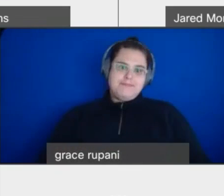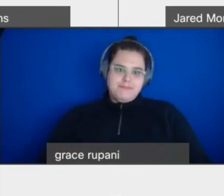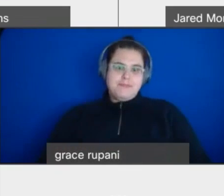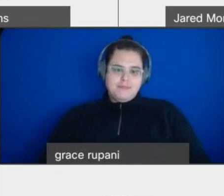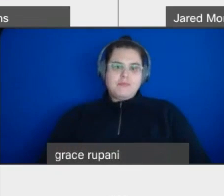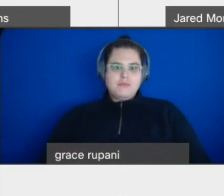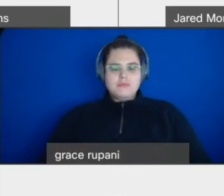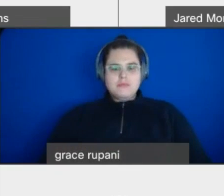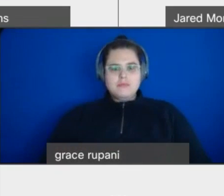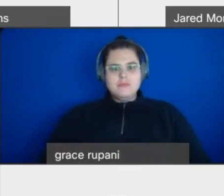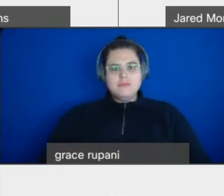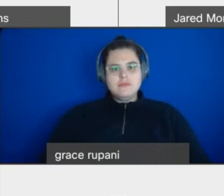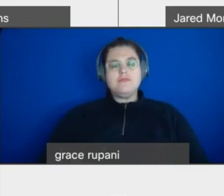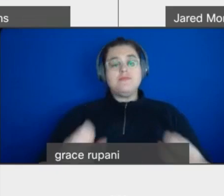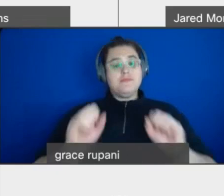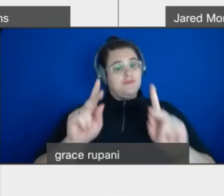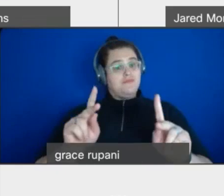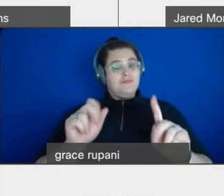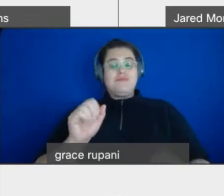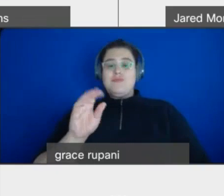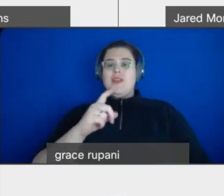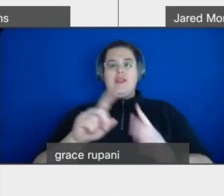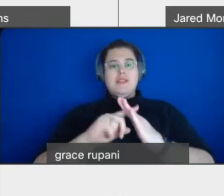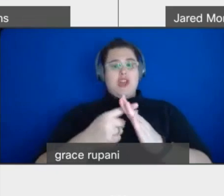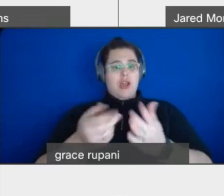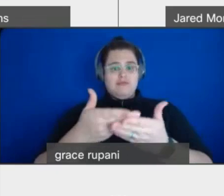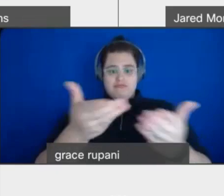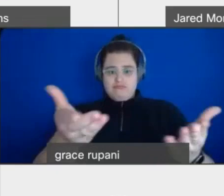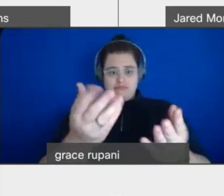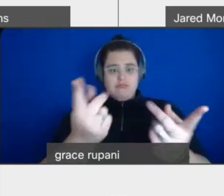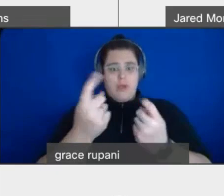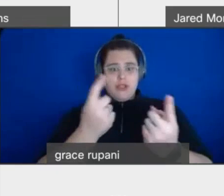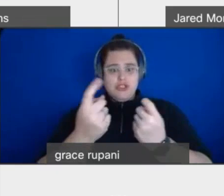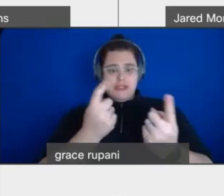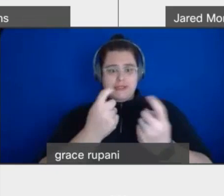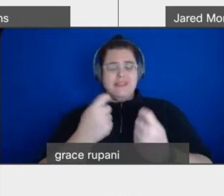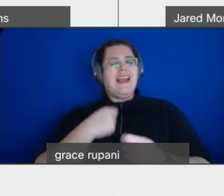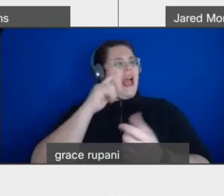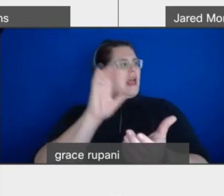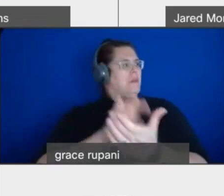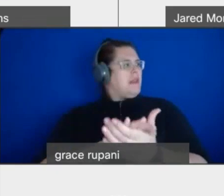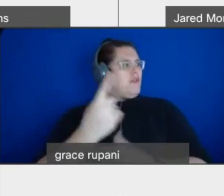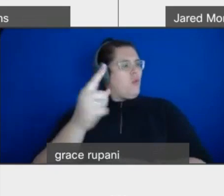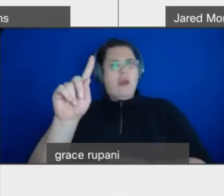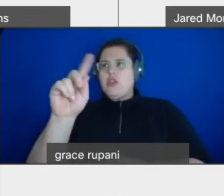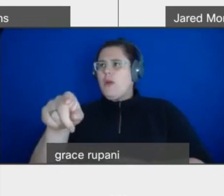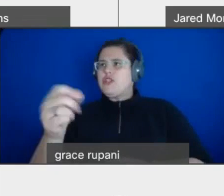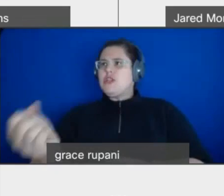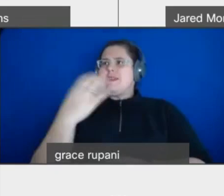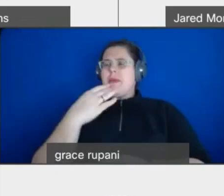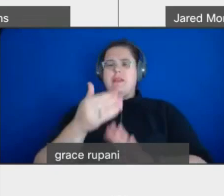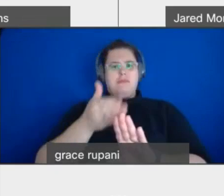So we'll take questions. I believe we had one question that was submitted prior